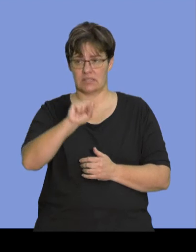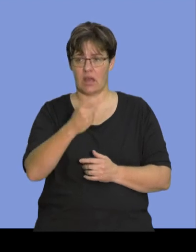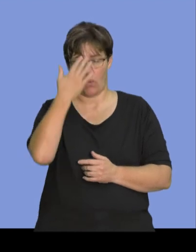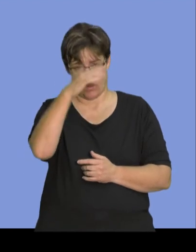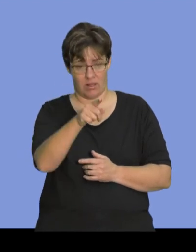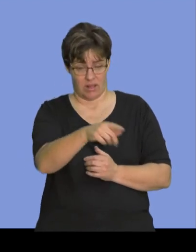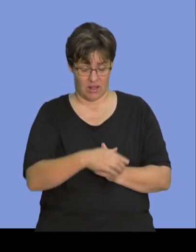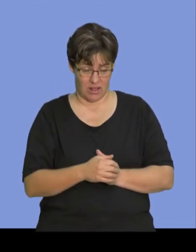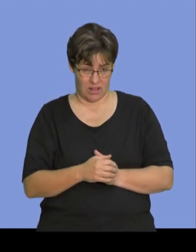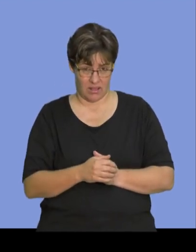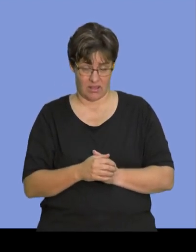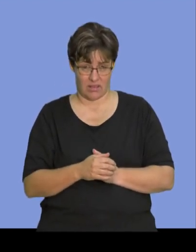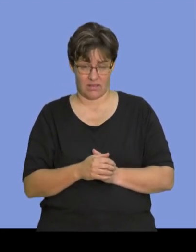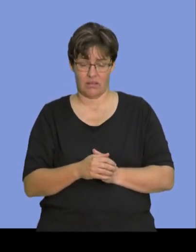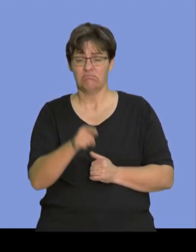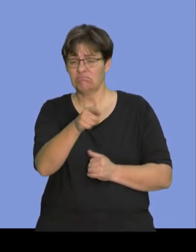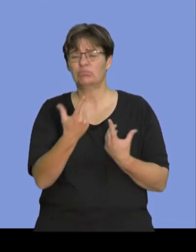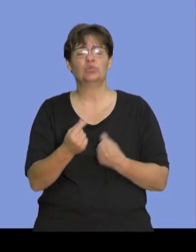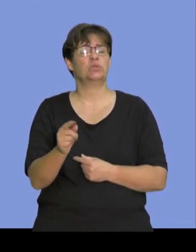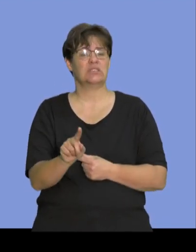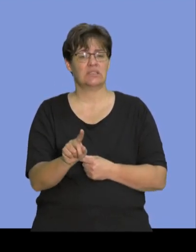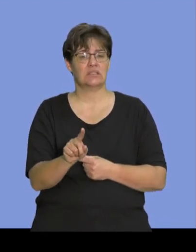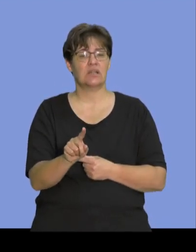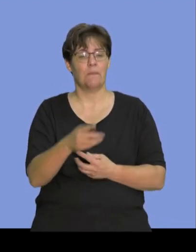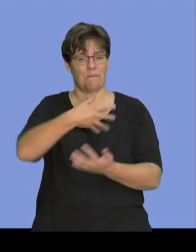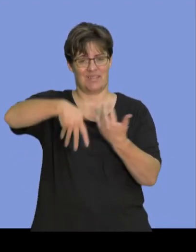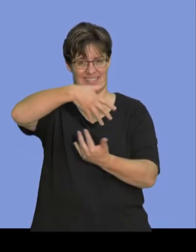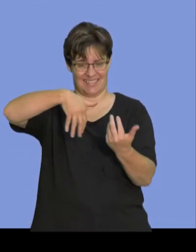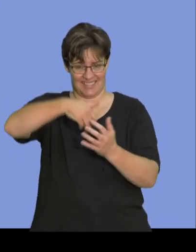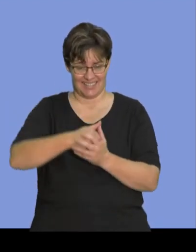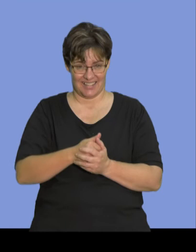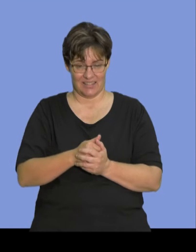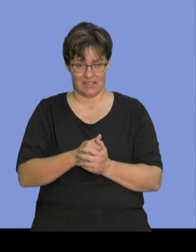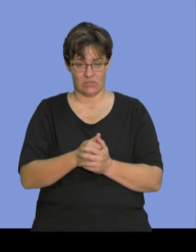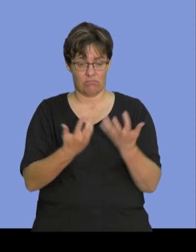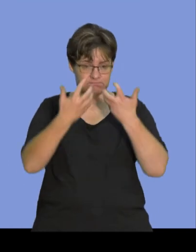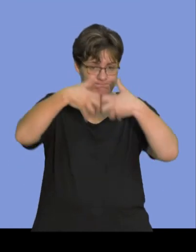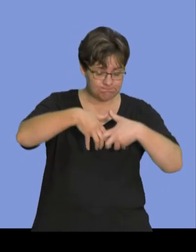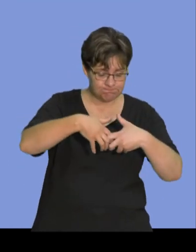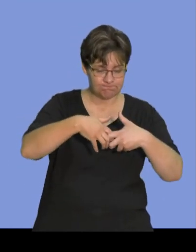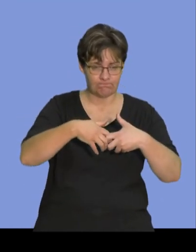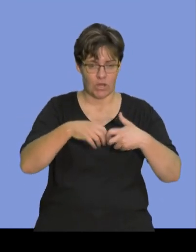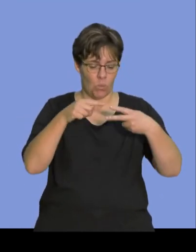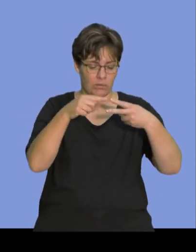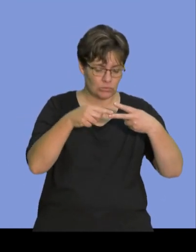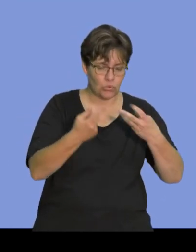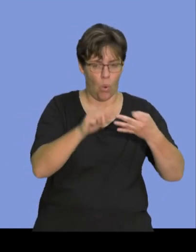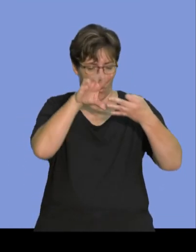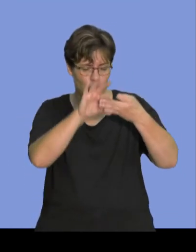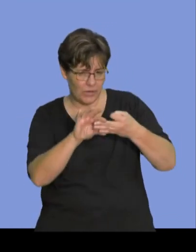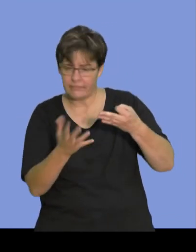right? We know something about alloys, which has to do with what? Mixtures. So a combination of